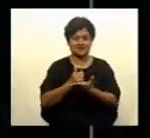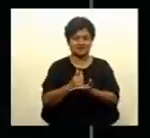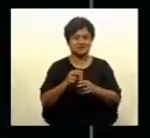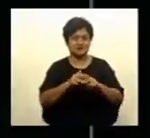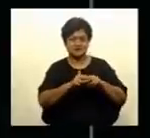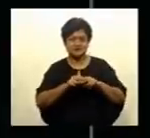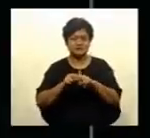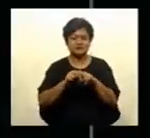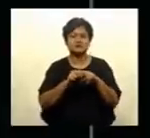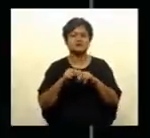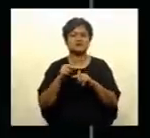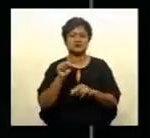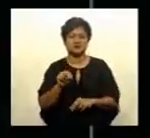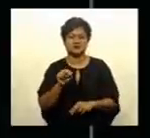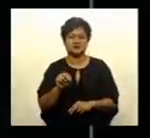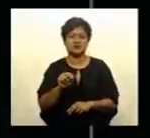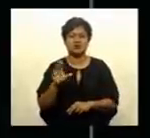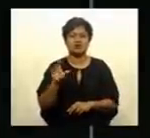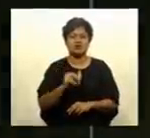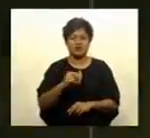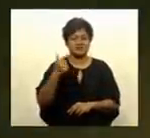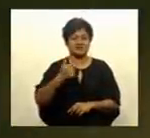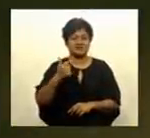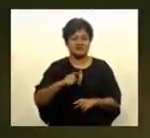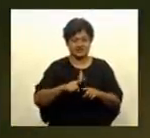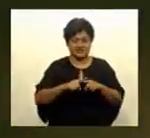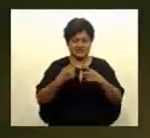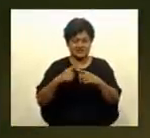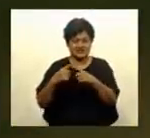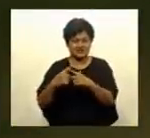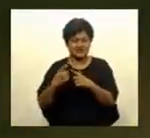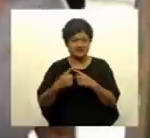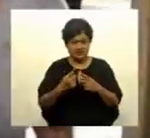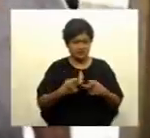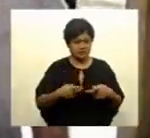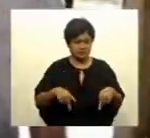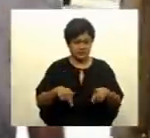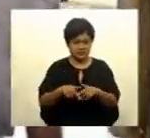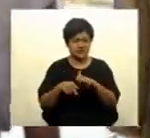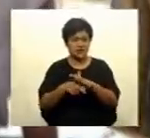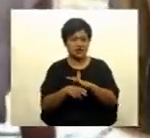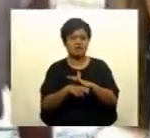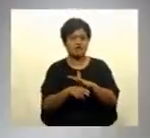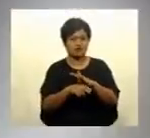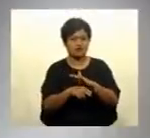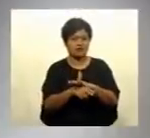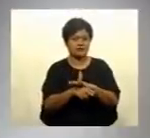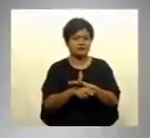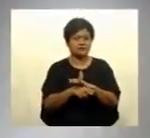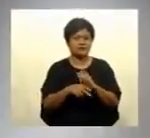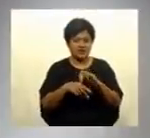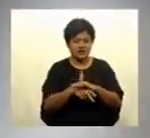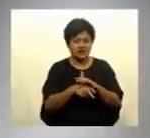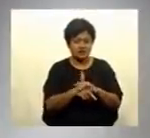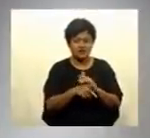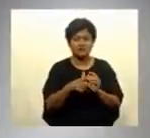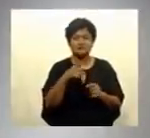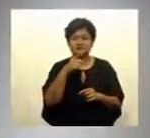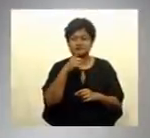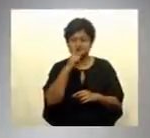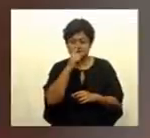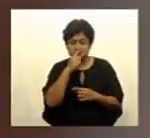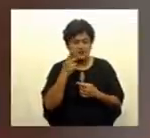Fijians in need from 17 different areas in Navua. Bhakti Mag Navua has been visiting villages in